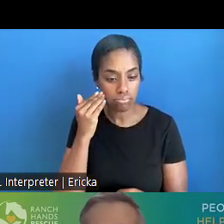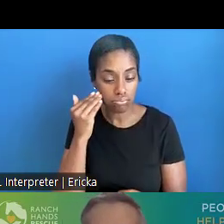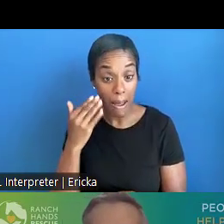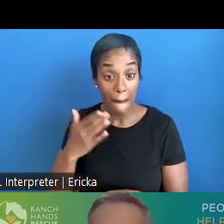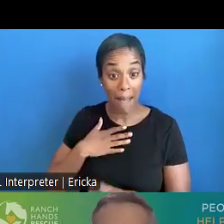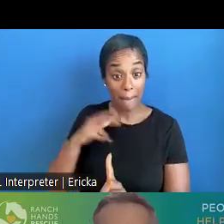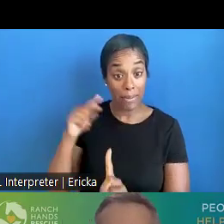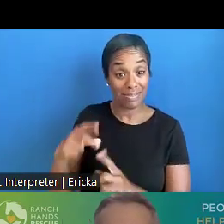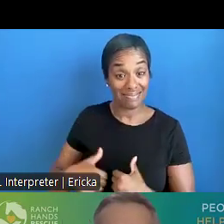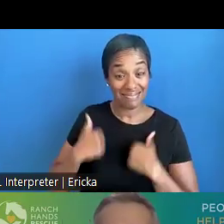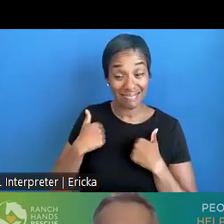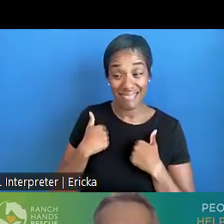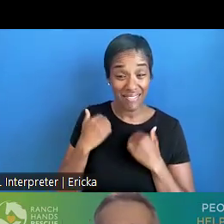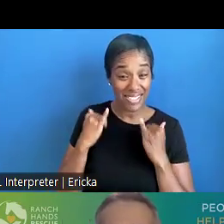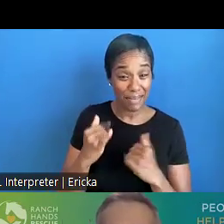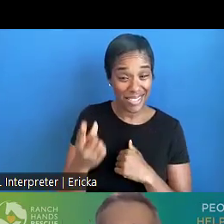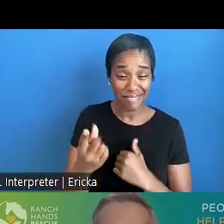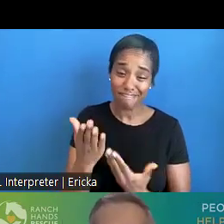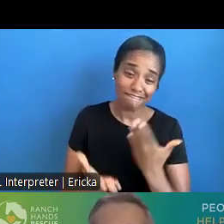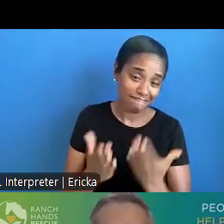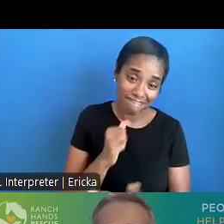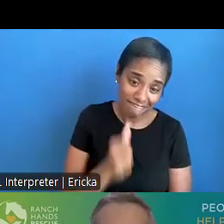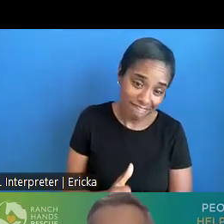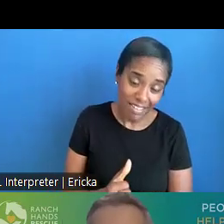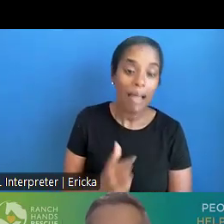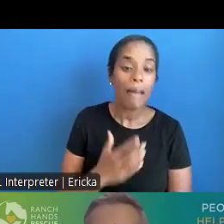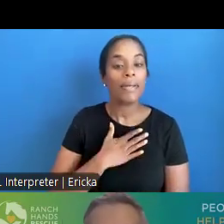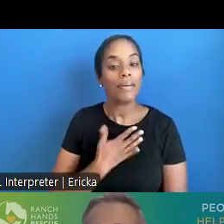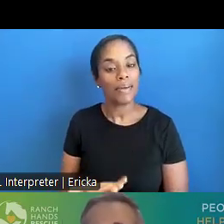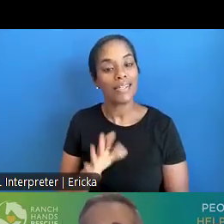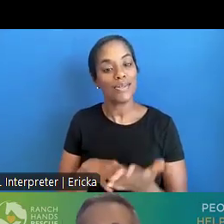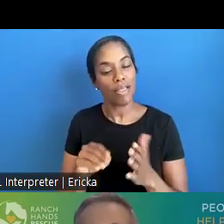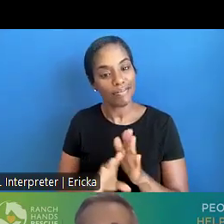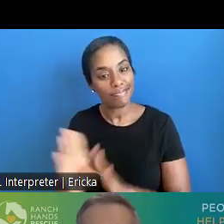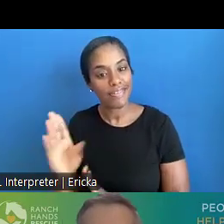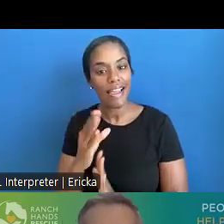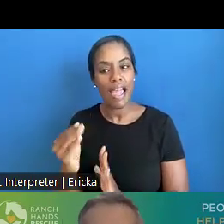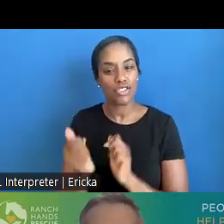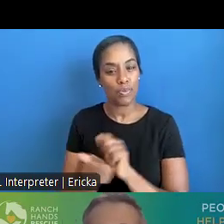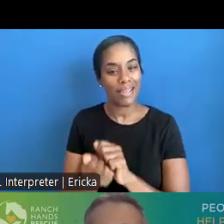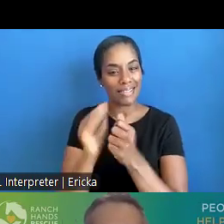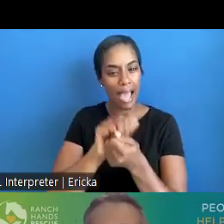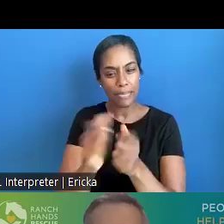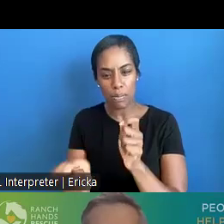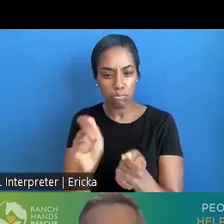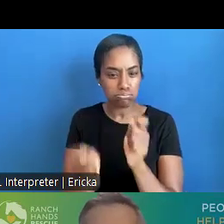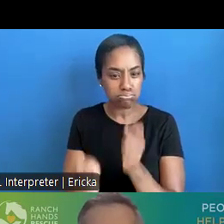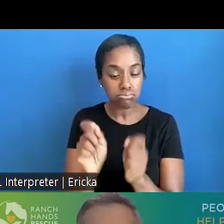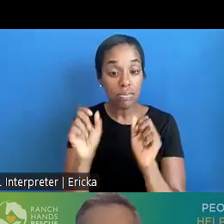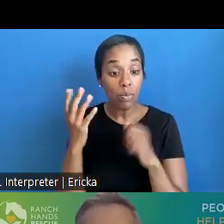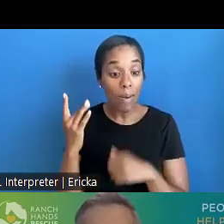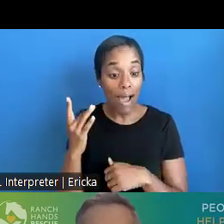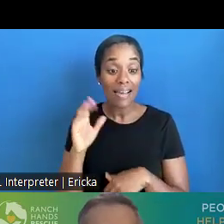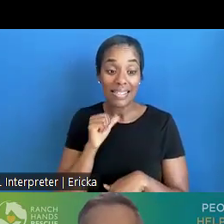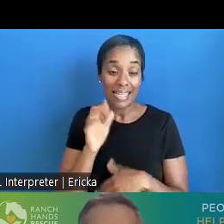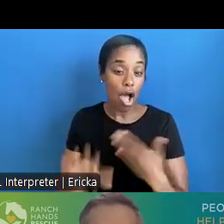not necessarily the same as theirs, and be willing to learn and grow and to be adaptable because not all models of